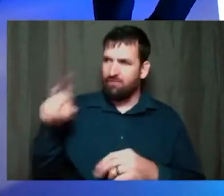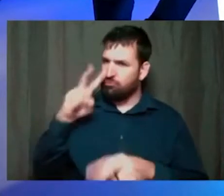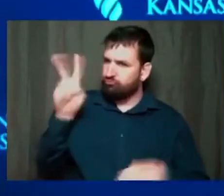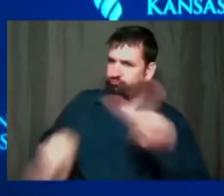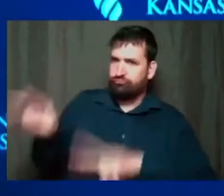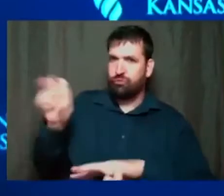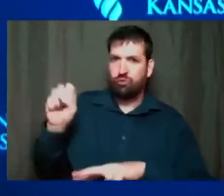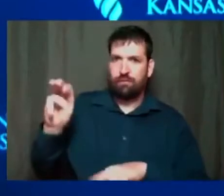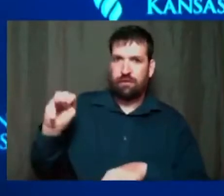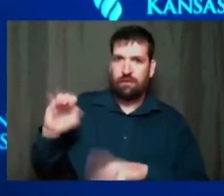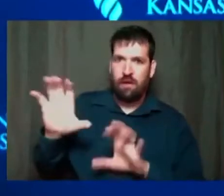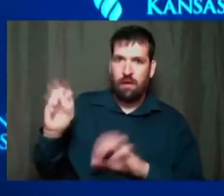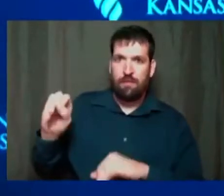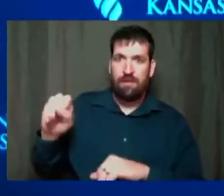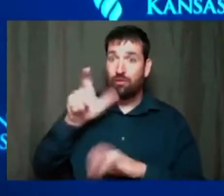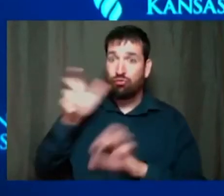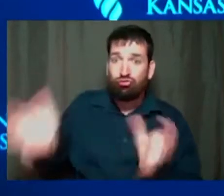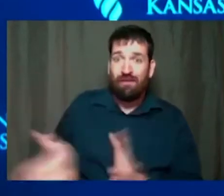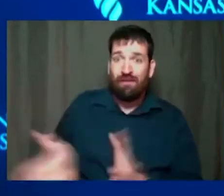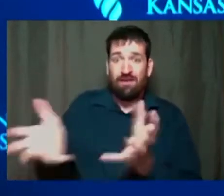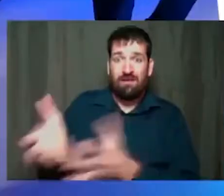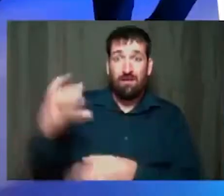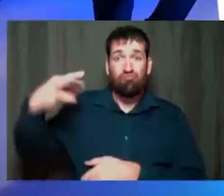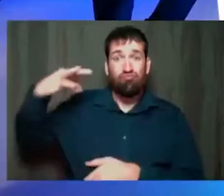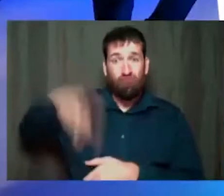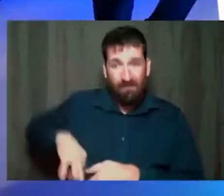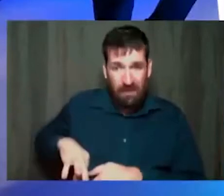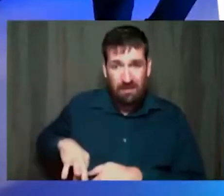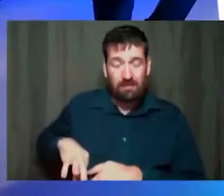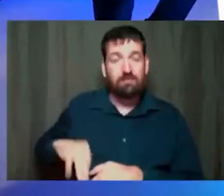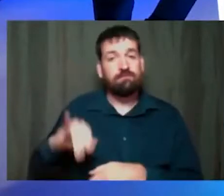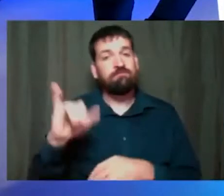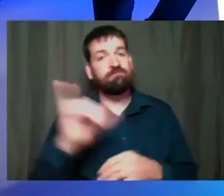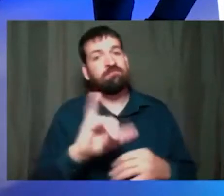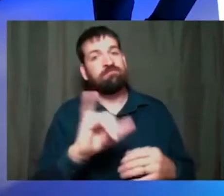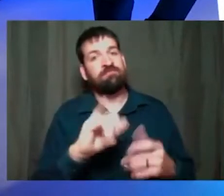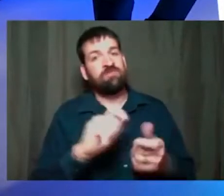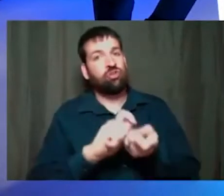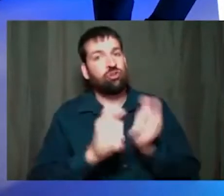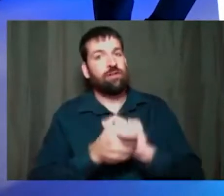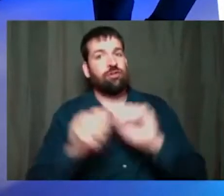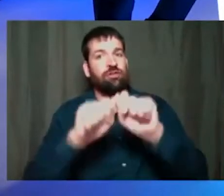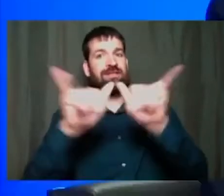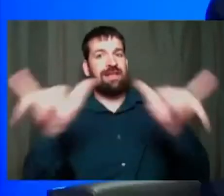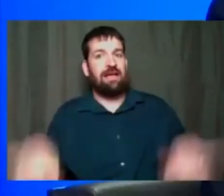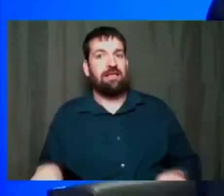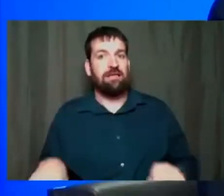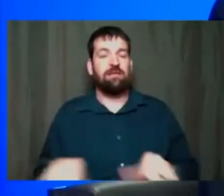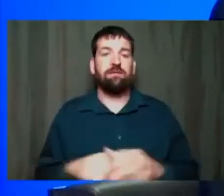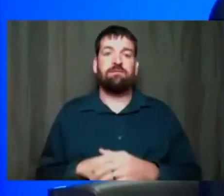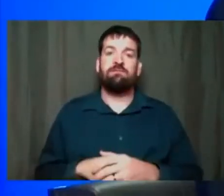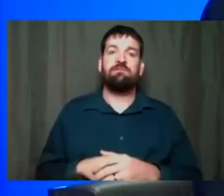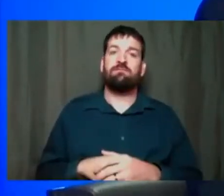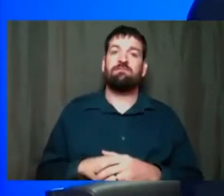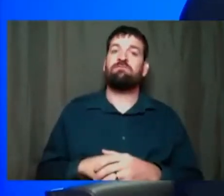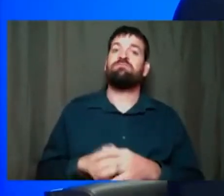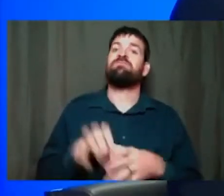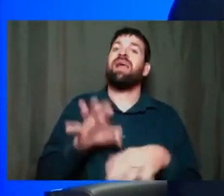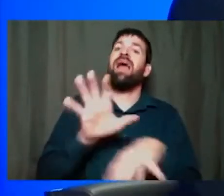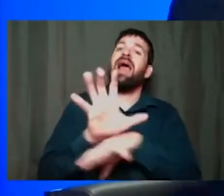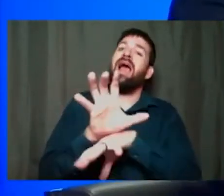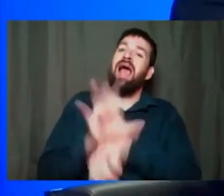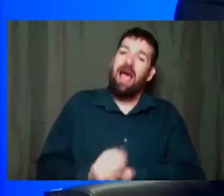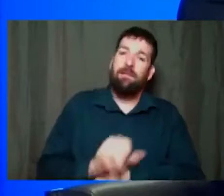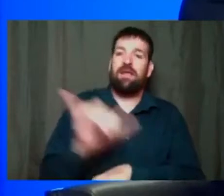by profit, making choices we know are bad. It's like Yeah, changing society and the way we You think. just can't do that. It's habit forming like a Las Vegas slot machine. Even if you look at